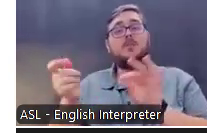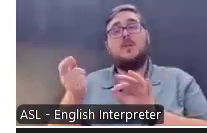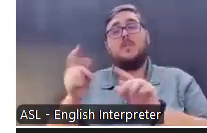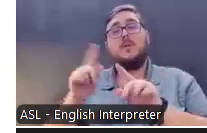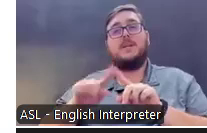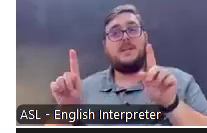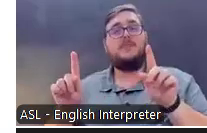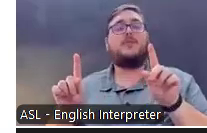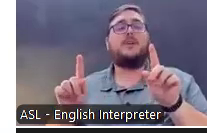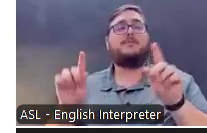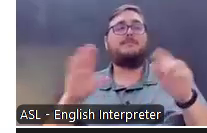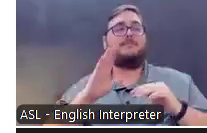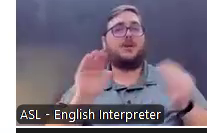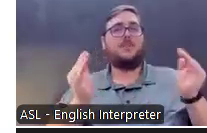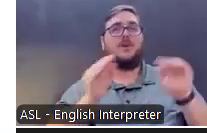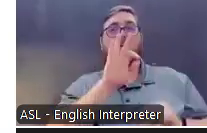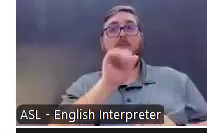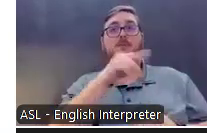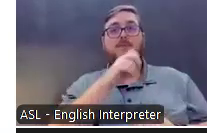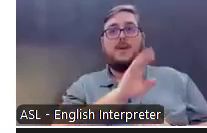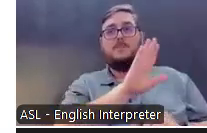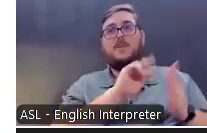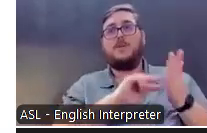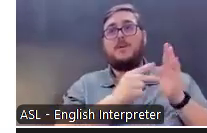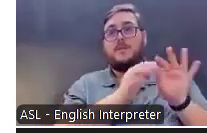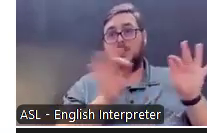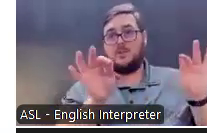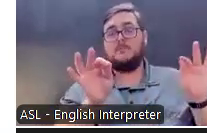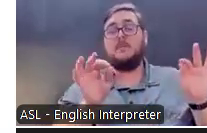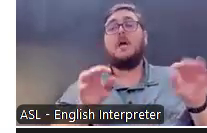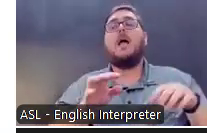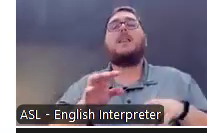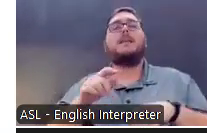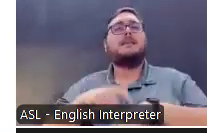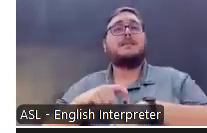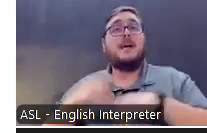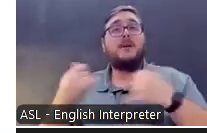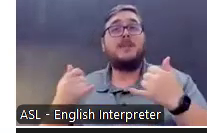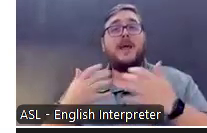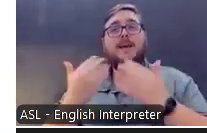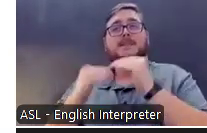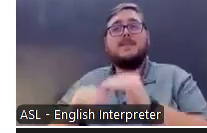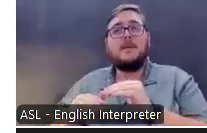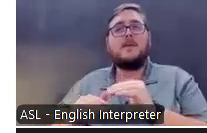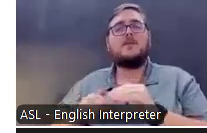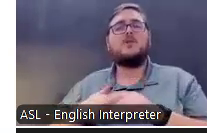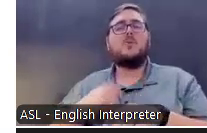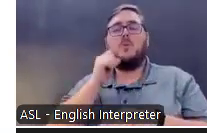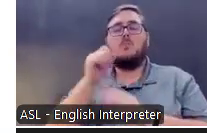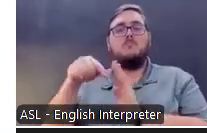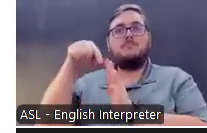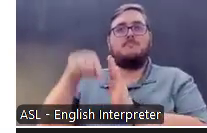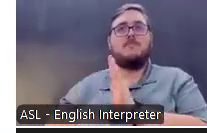about 504. So if you're interested in learning more about 504 and FAPE and evaluations, I'll make sure to review